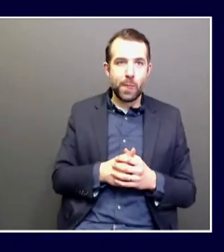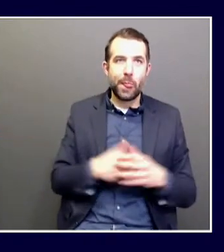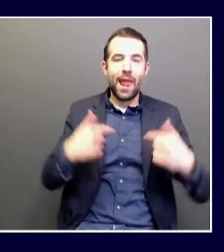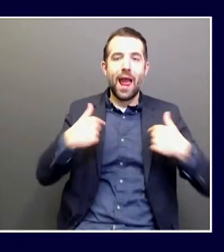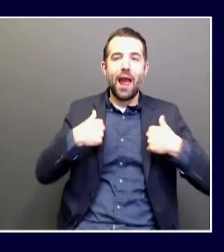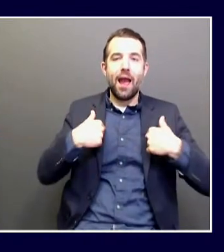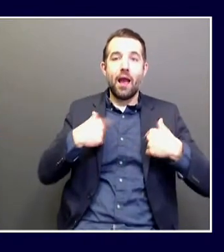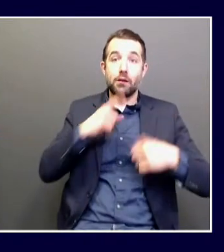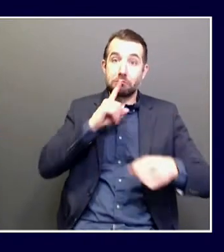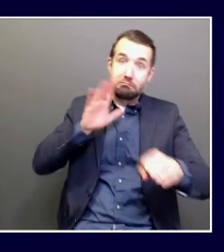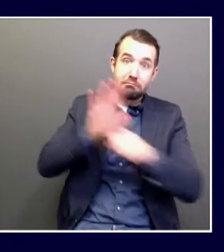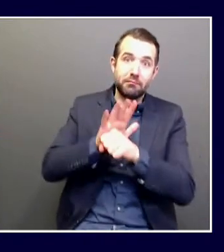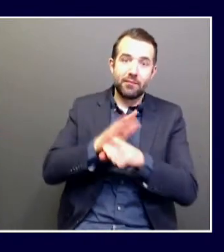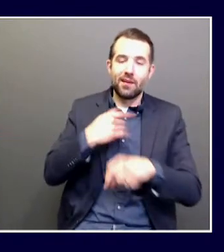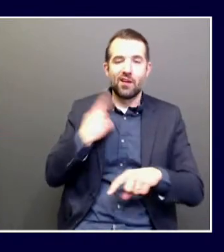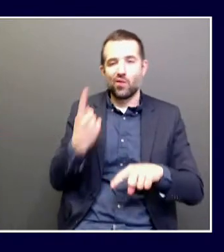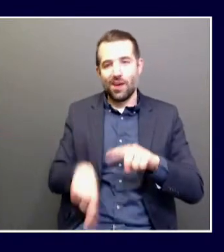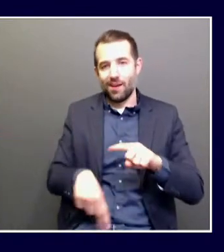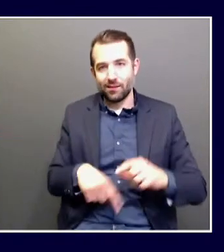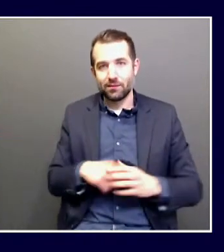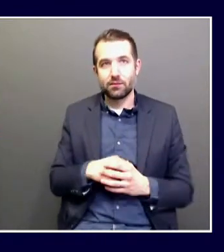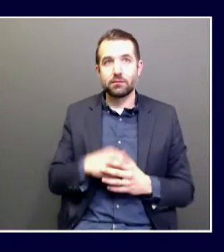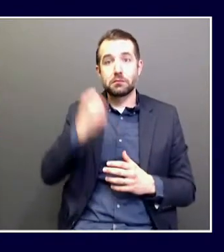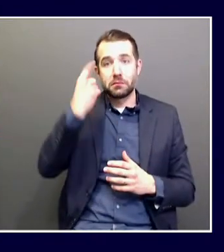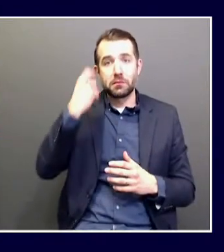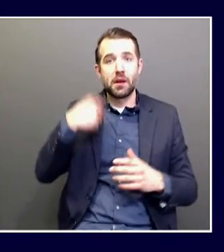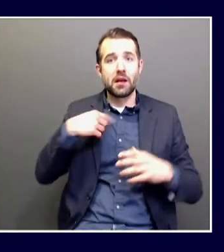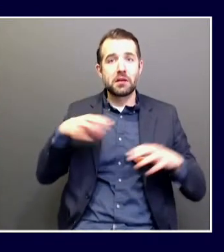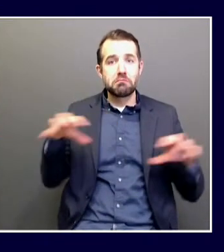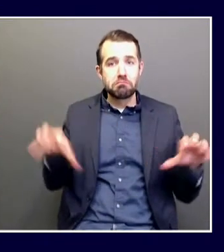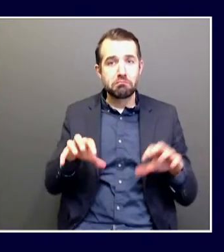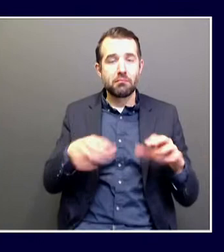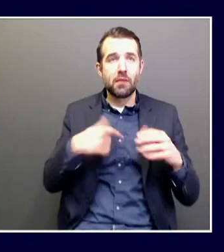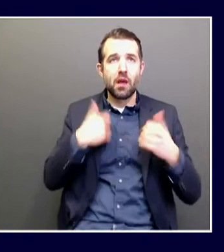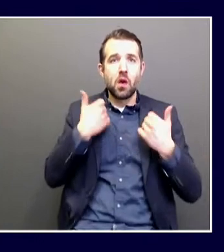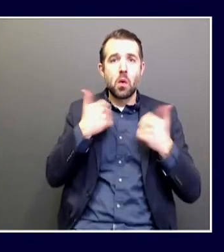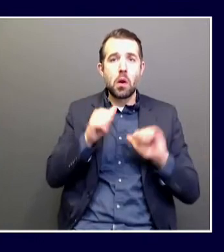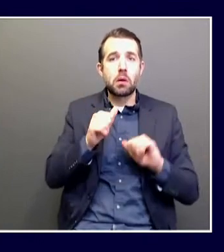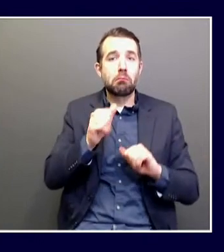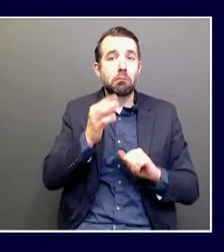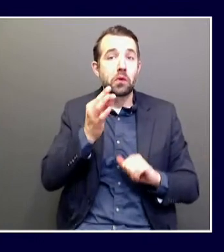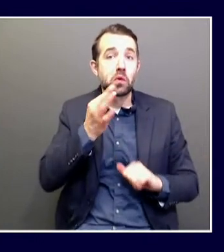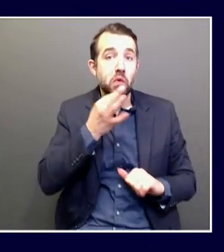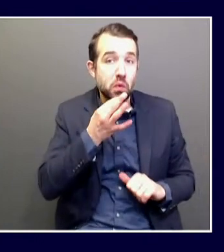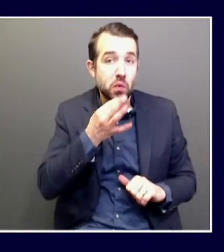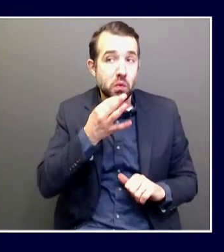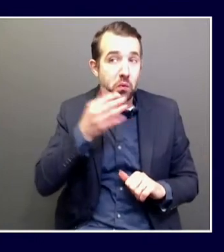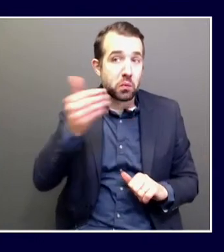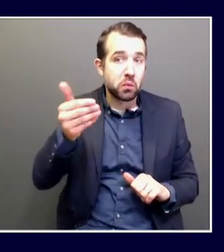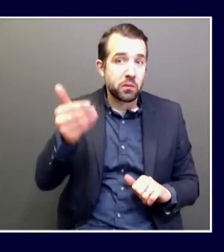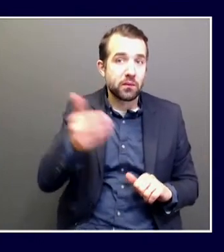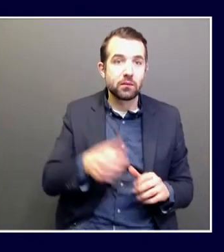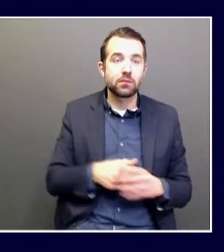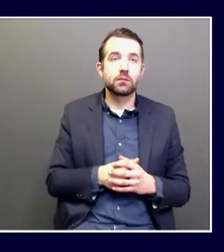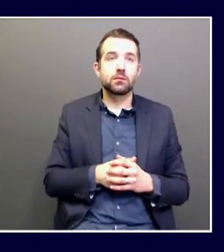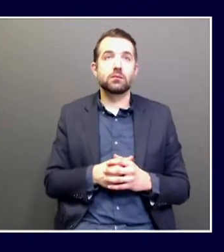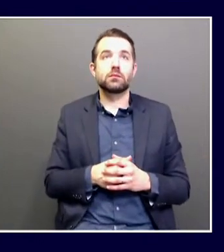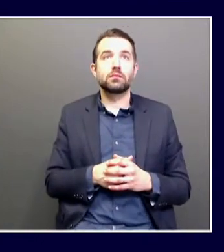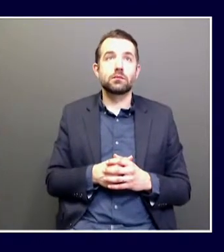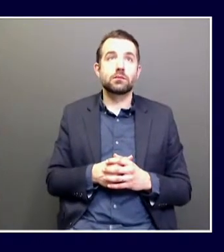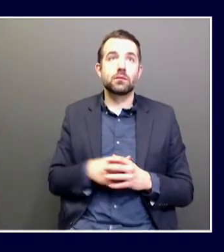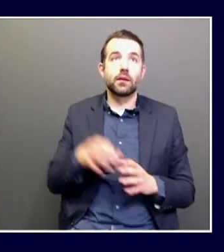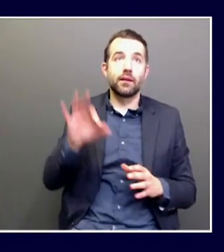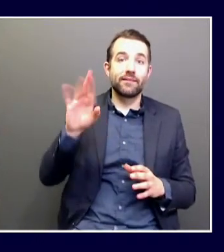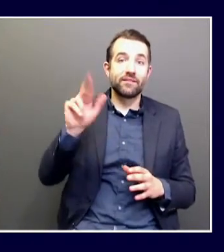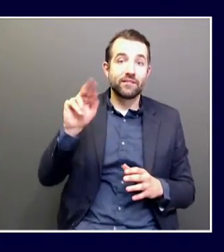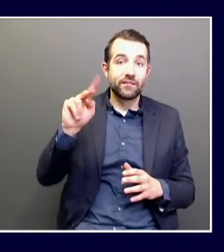that in X number of days, there will be a large-scale testing site in Franklin County. We're working toward those things, but